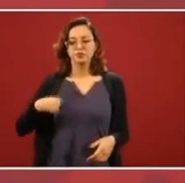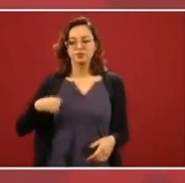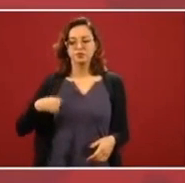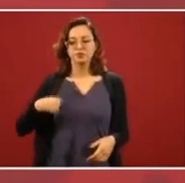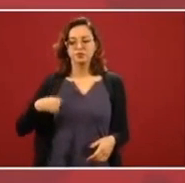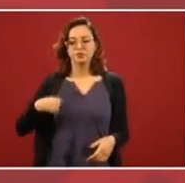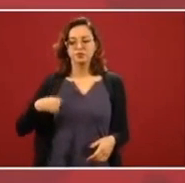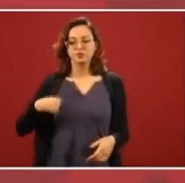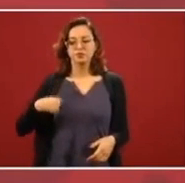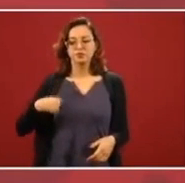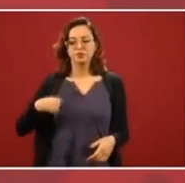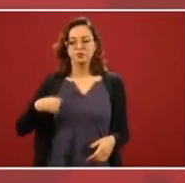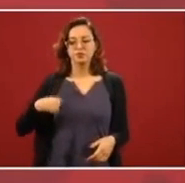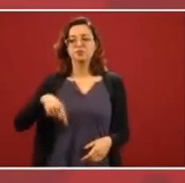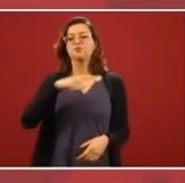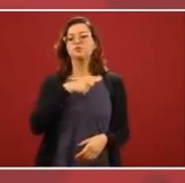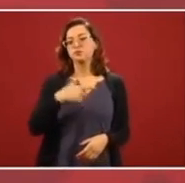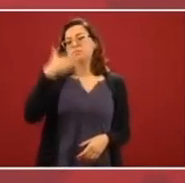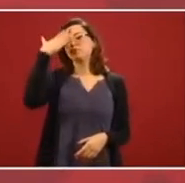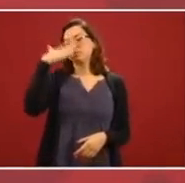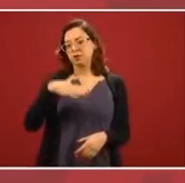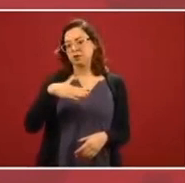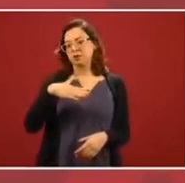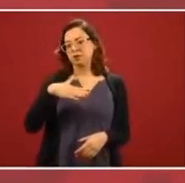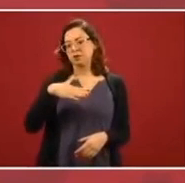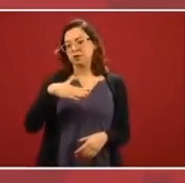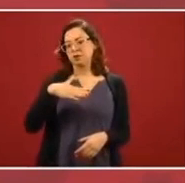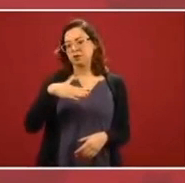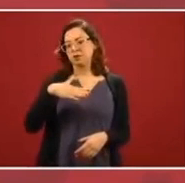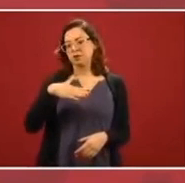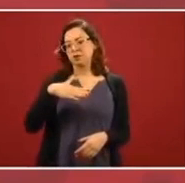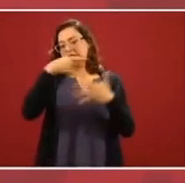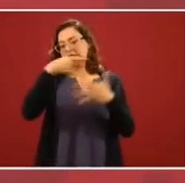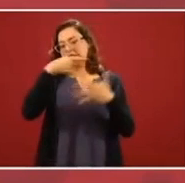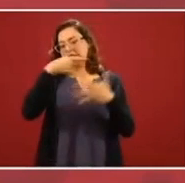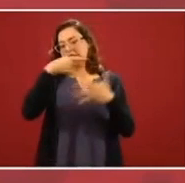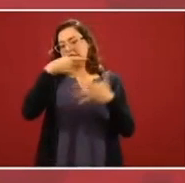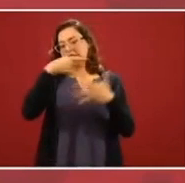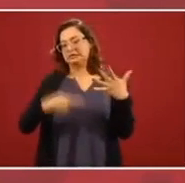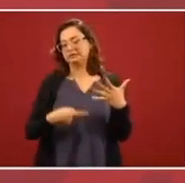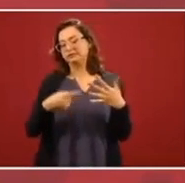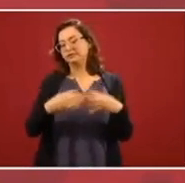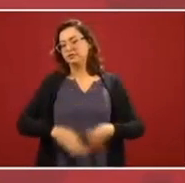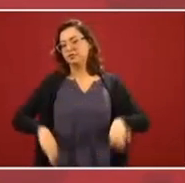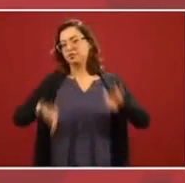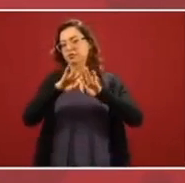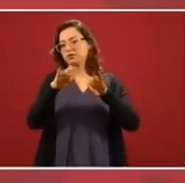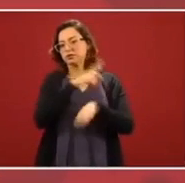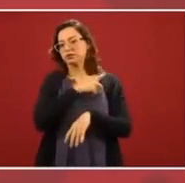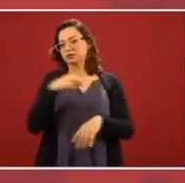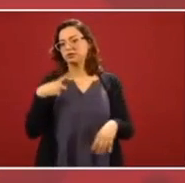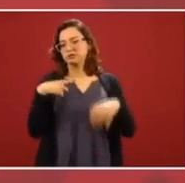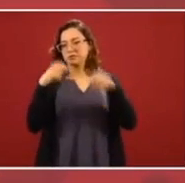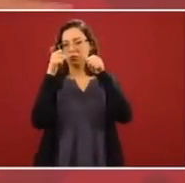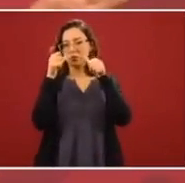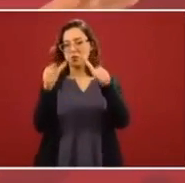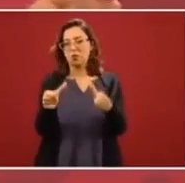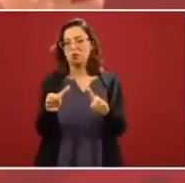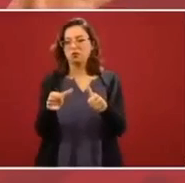know what the priorities are 1 al 10. from 1 to 10. ante